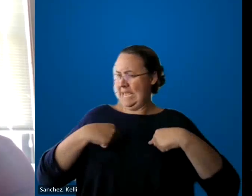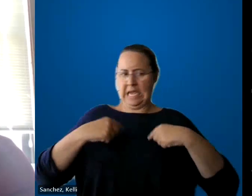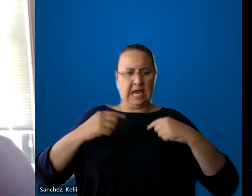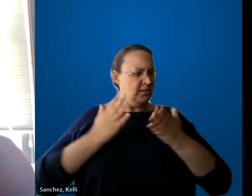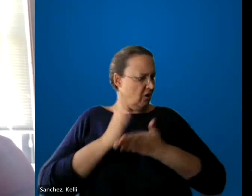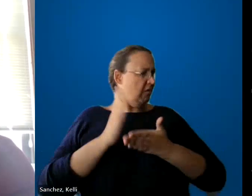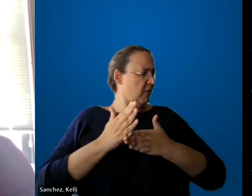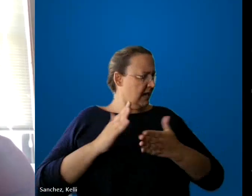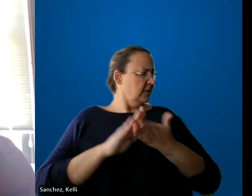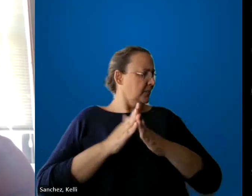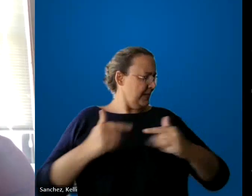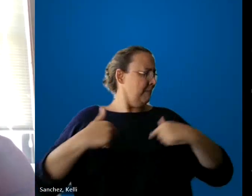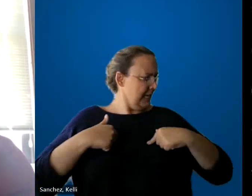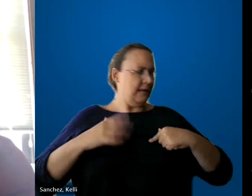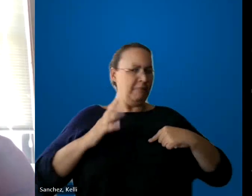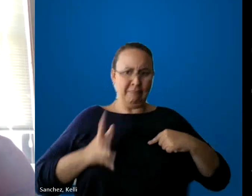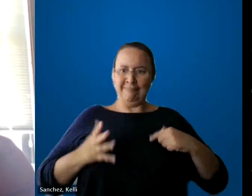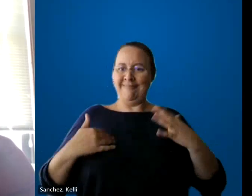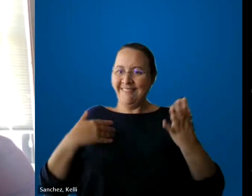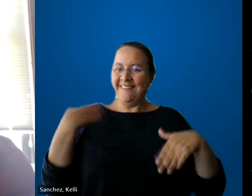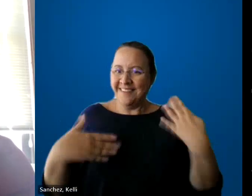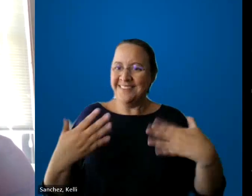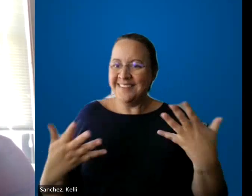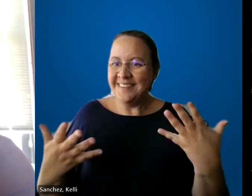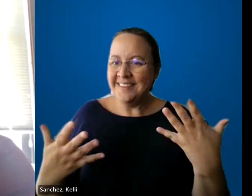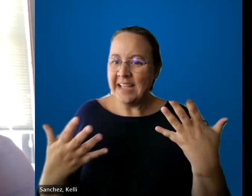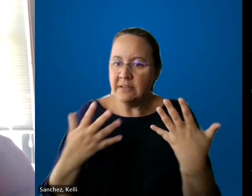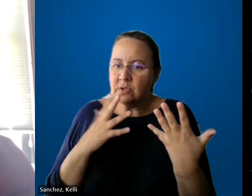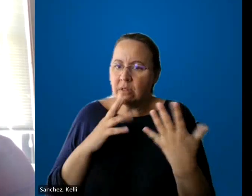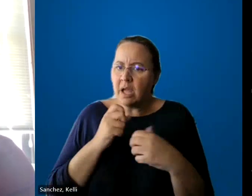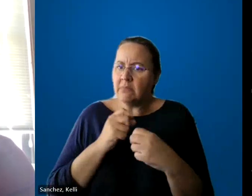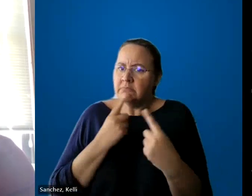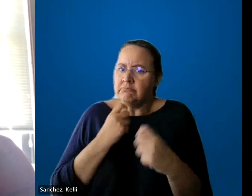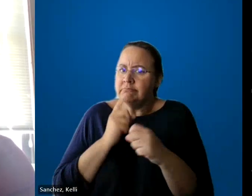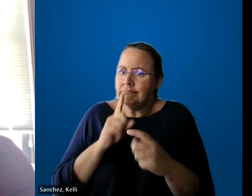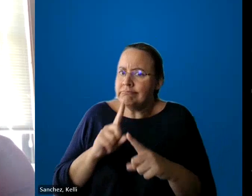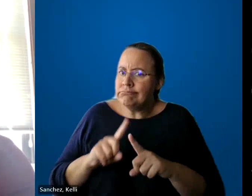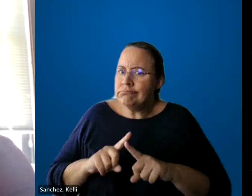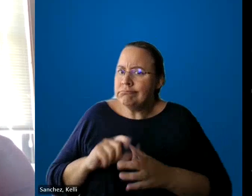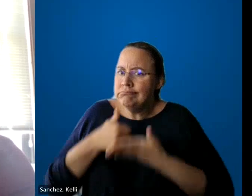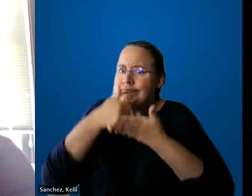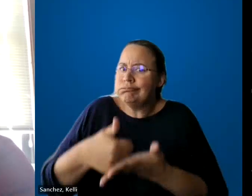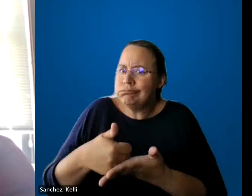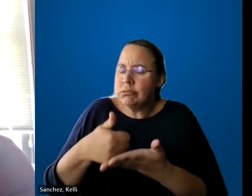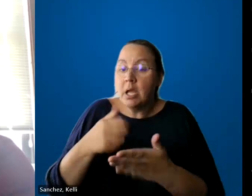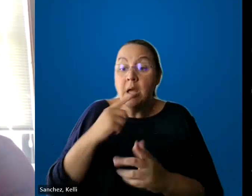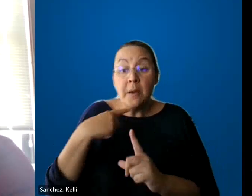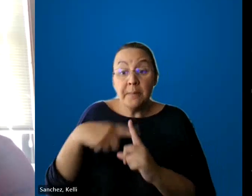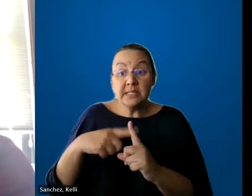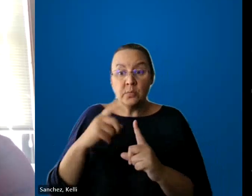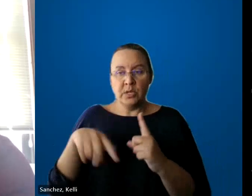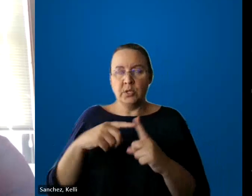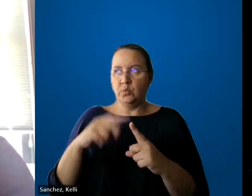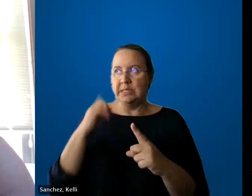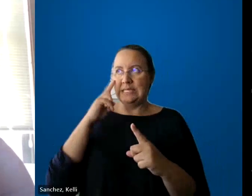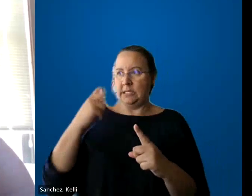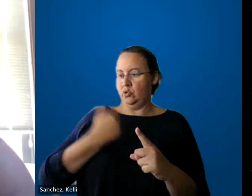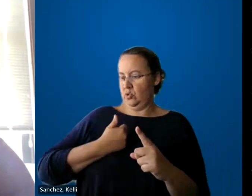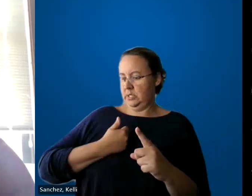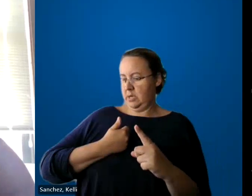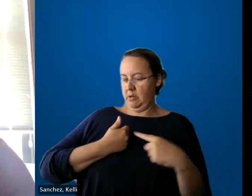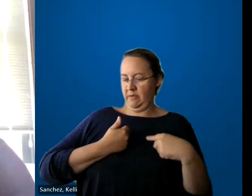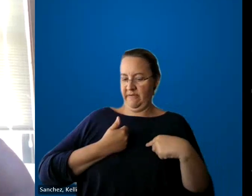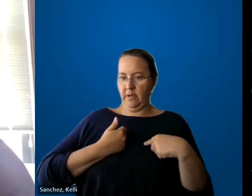gives you the motivation to continue on to say, hey, I can do that too. And whenever you see reflection of yourself in